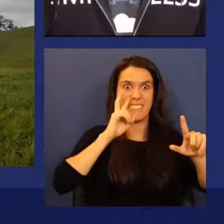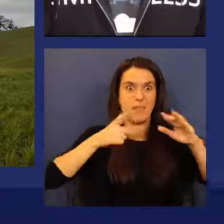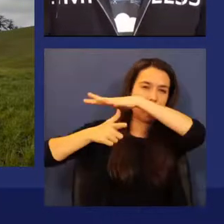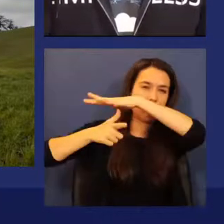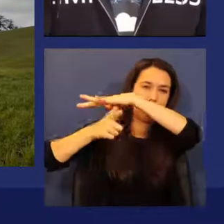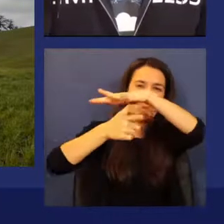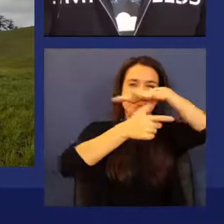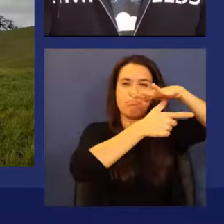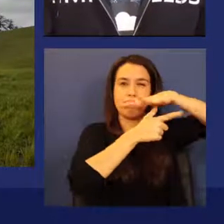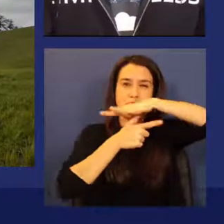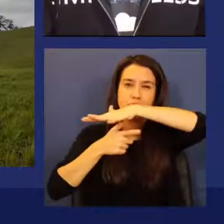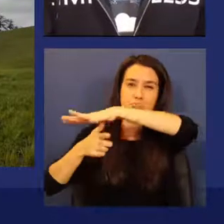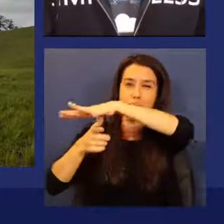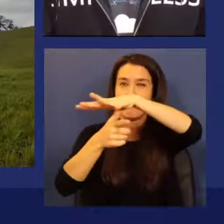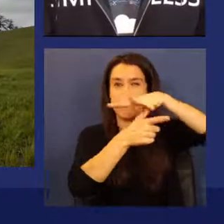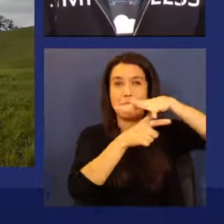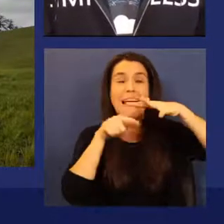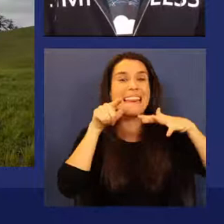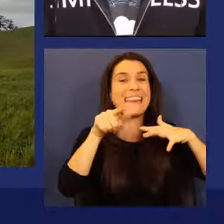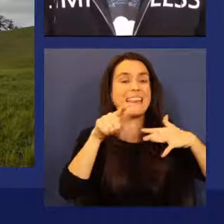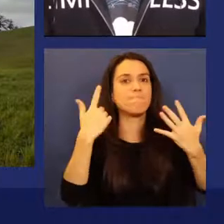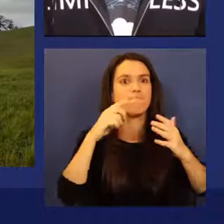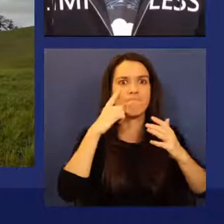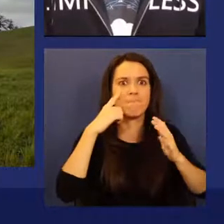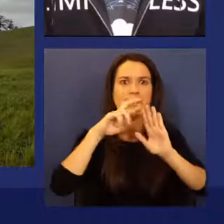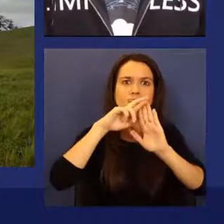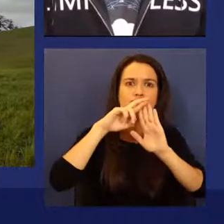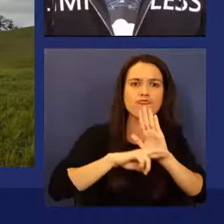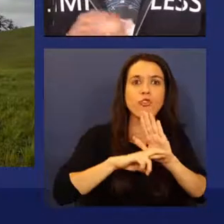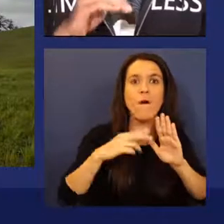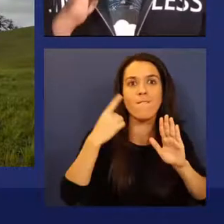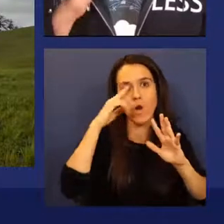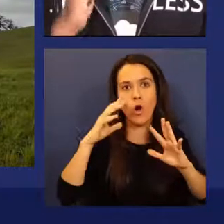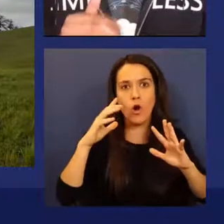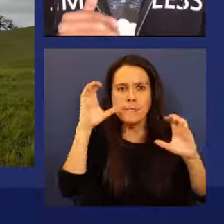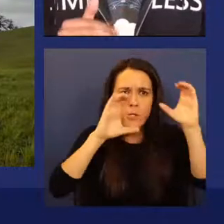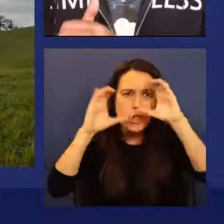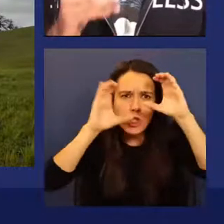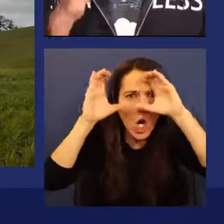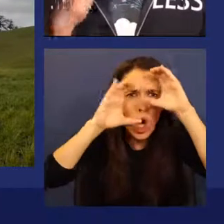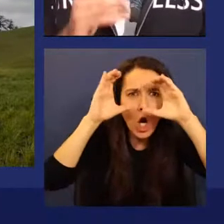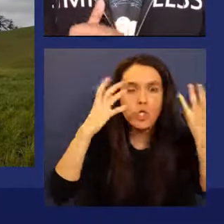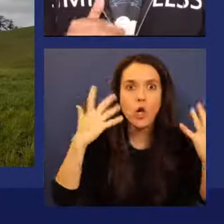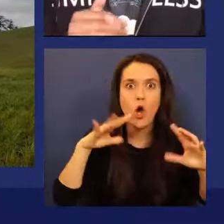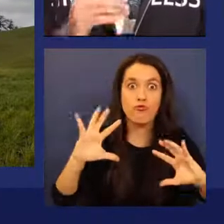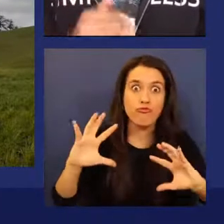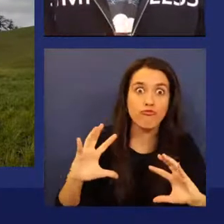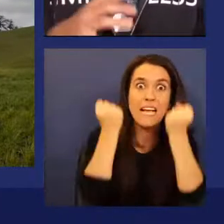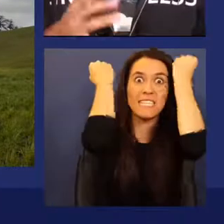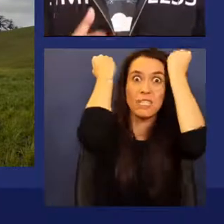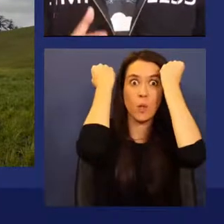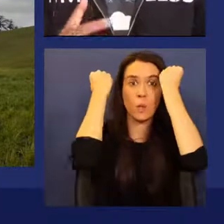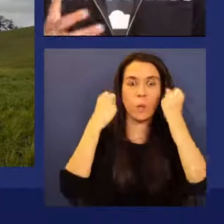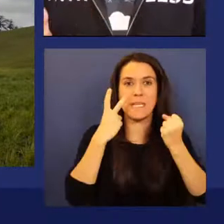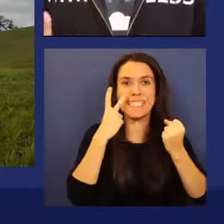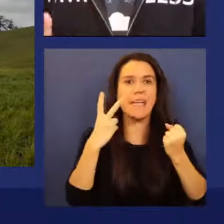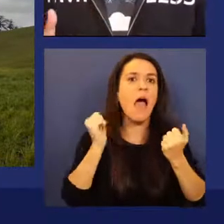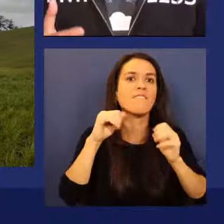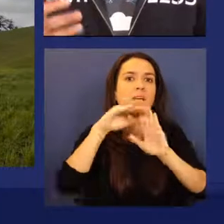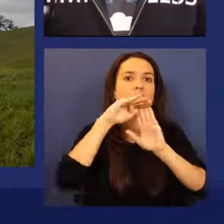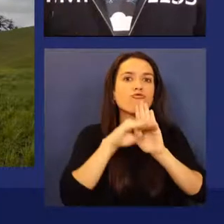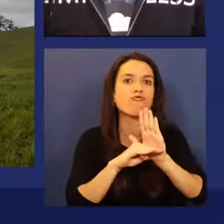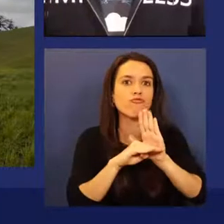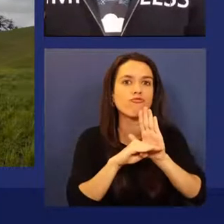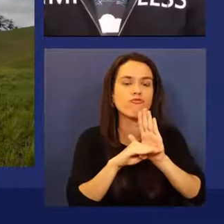you know, in terms of regulations for search and rescue, as you probably guessed, there's a plethora of rules behind the rescue of